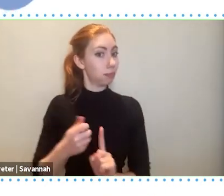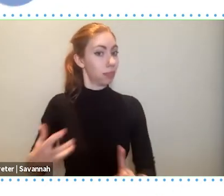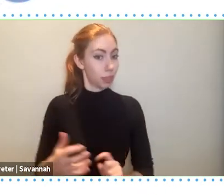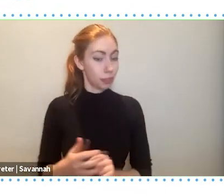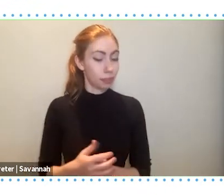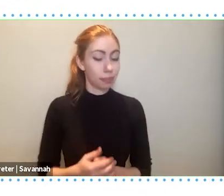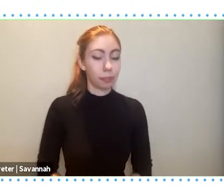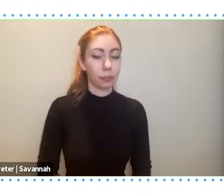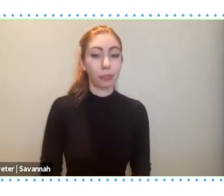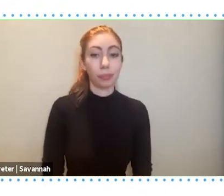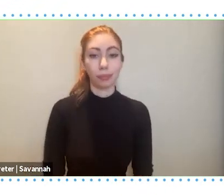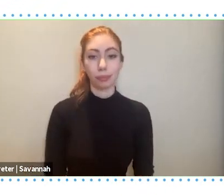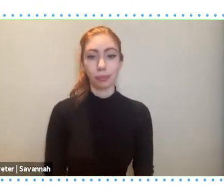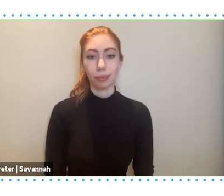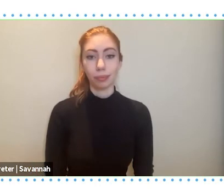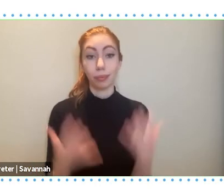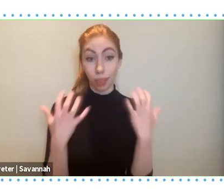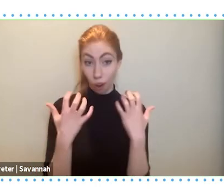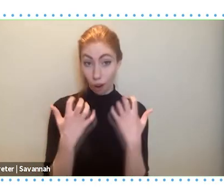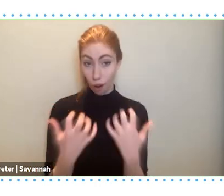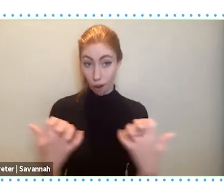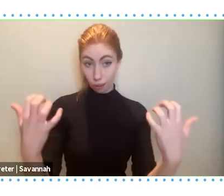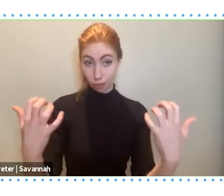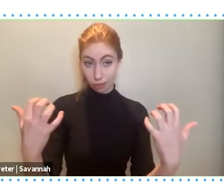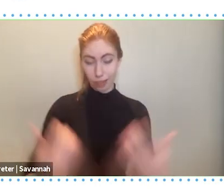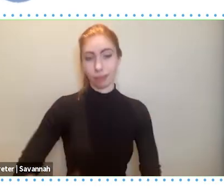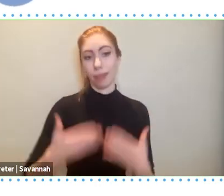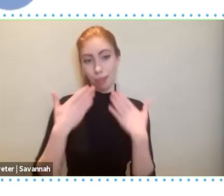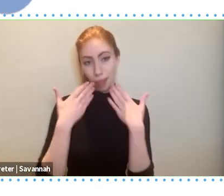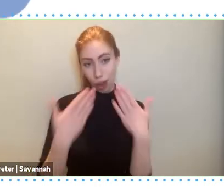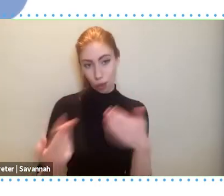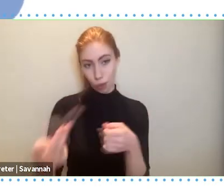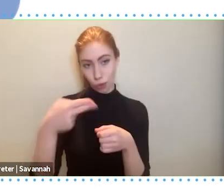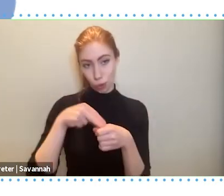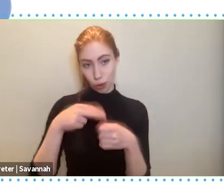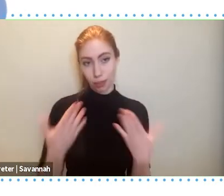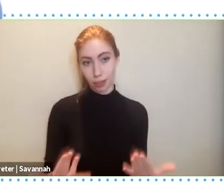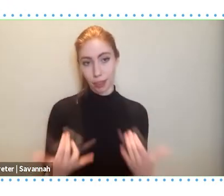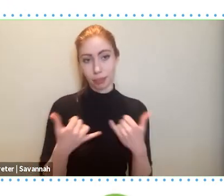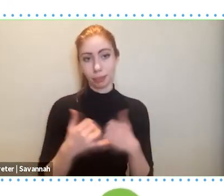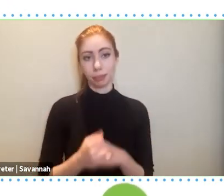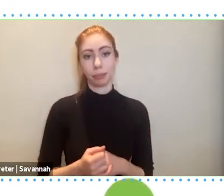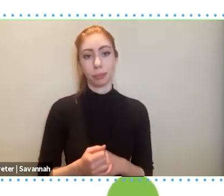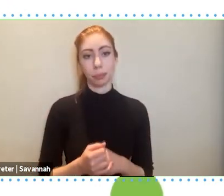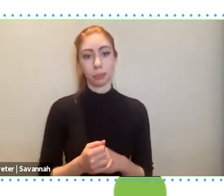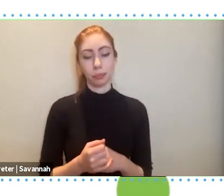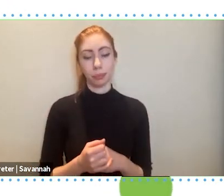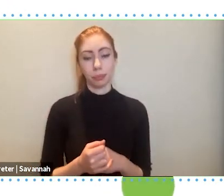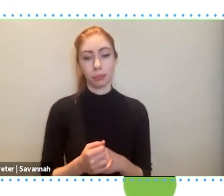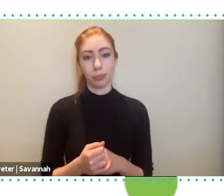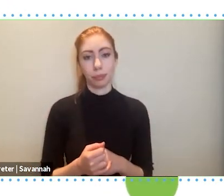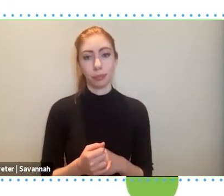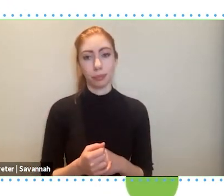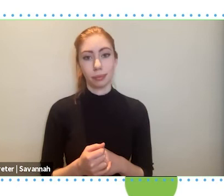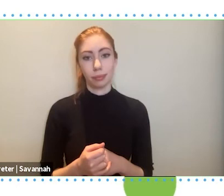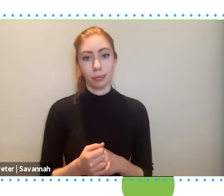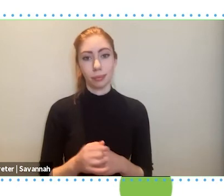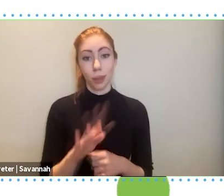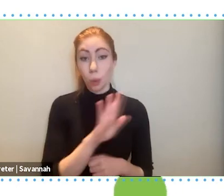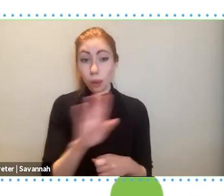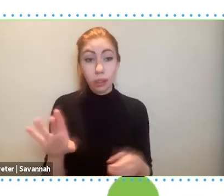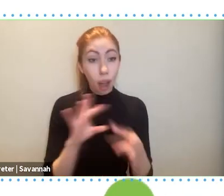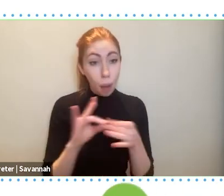being here and the provocative comments and questions and sometimes enthusiastic cheers and